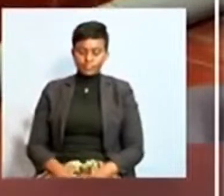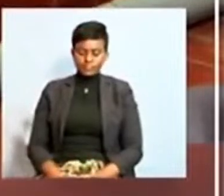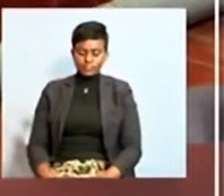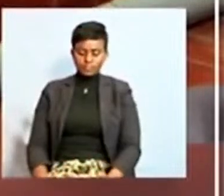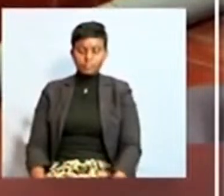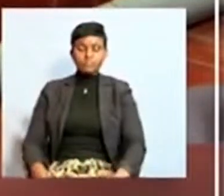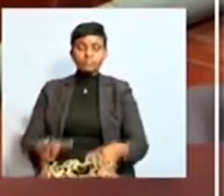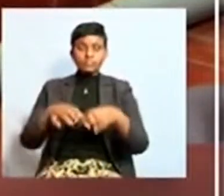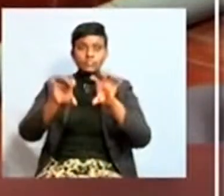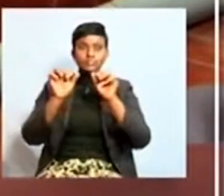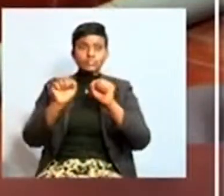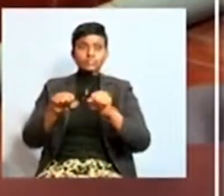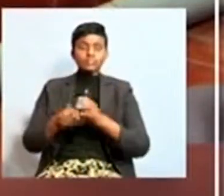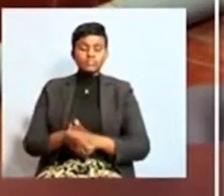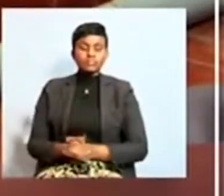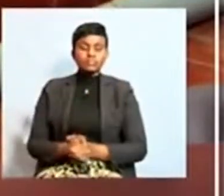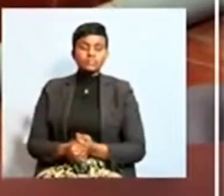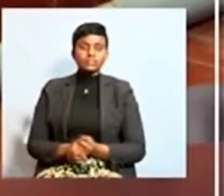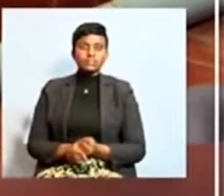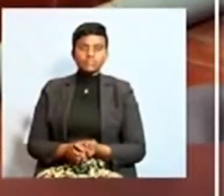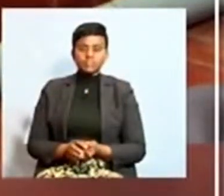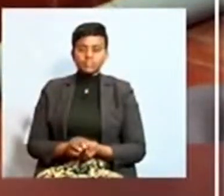Can proceed.